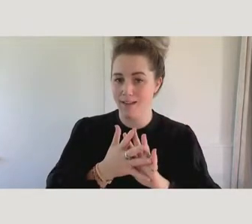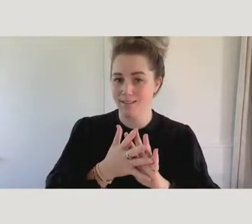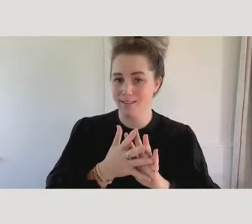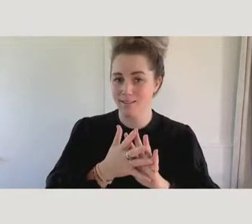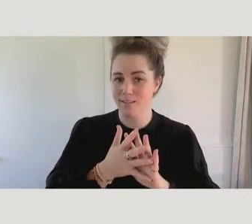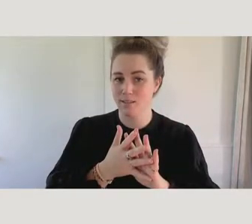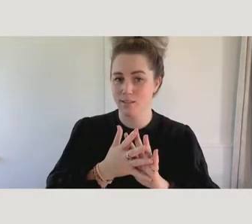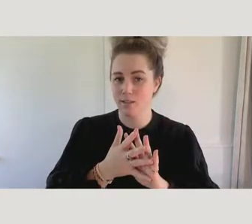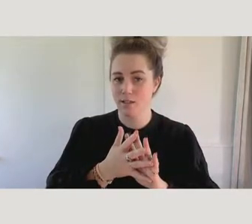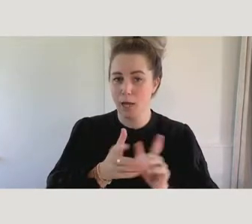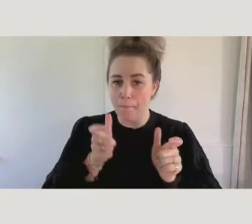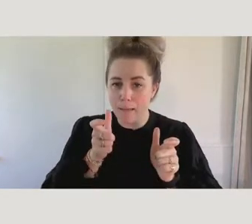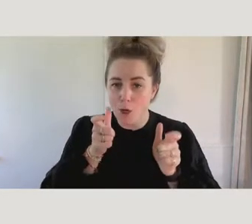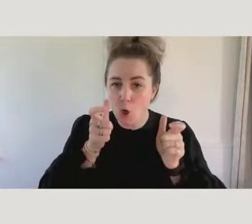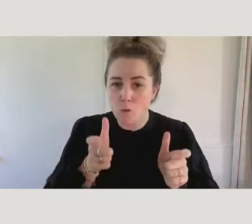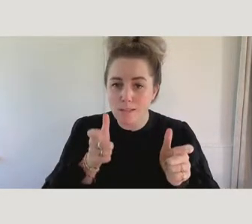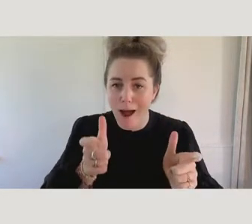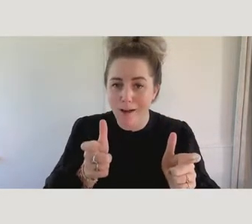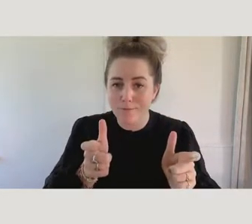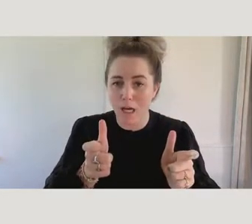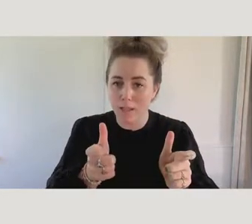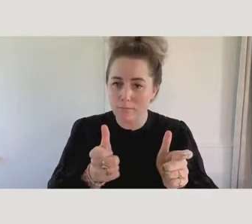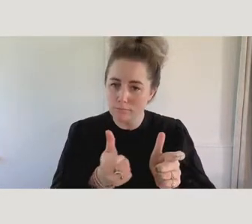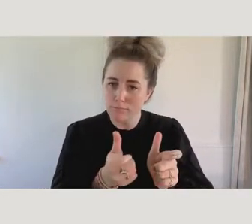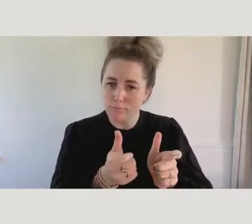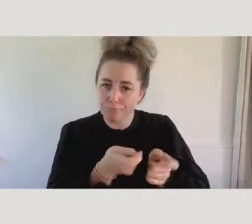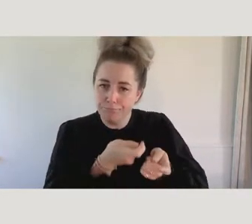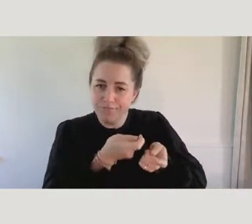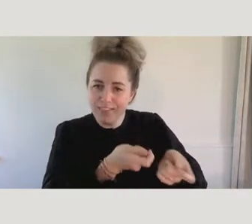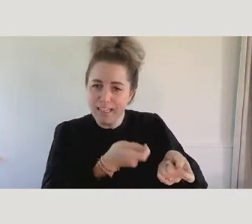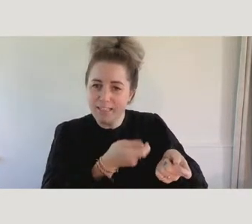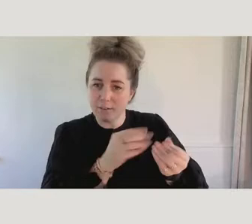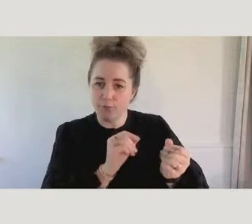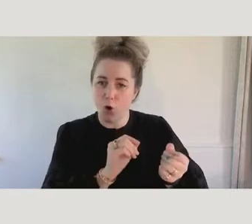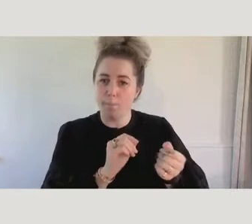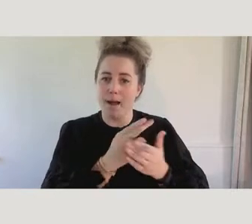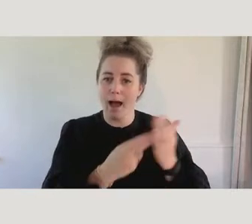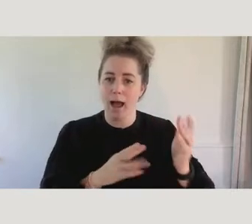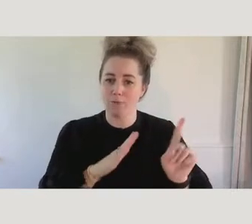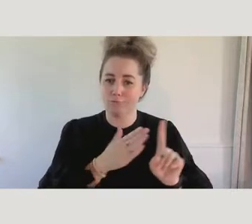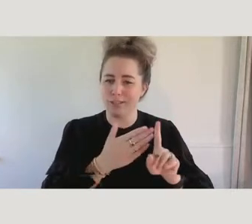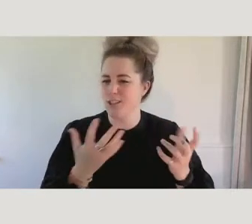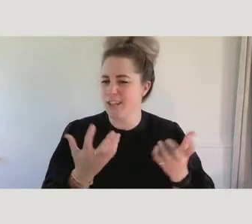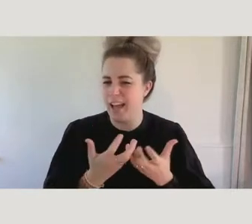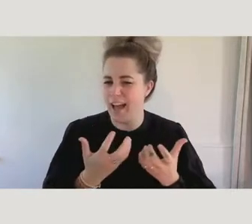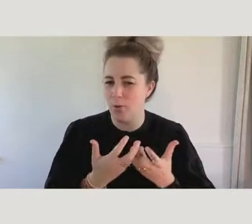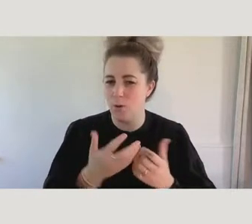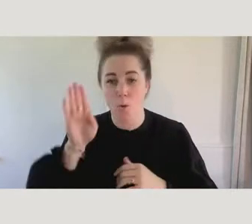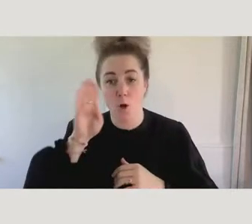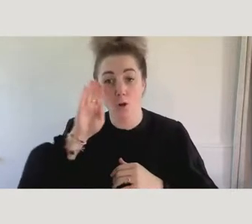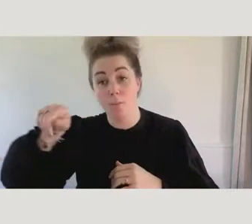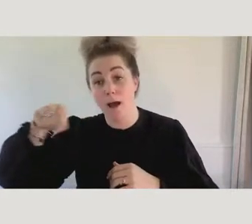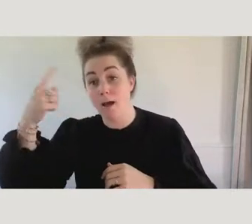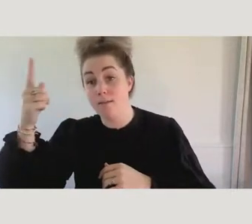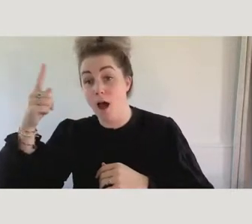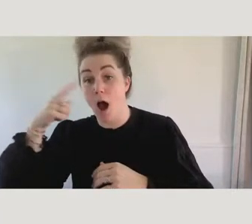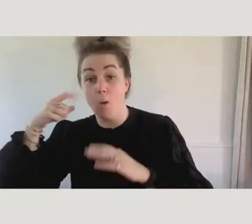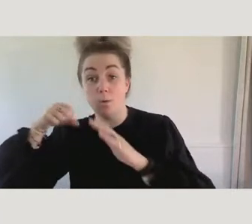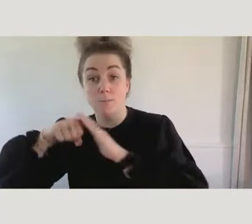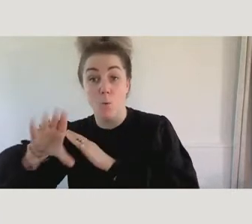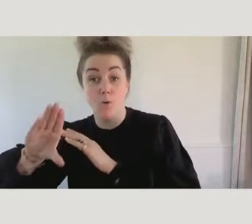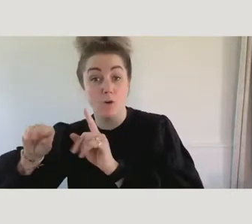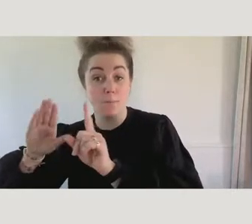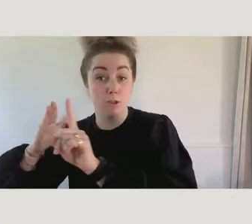been nurtured and fed upon by the specific Arts strategy as we heard from kavika I was born from the